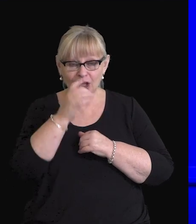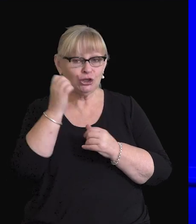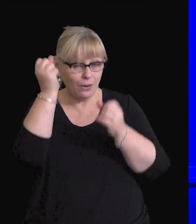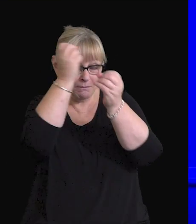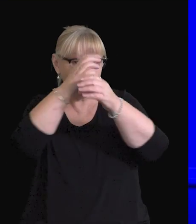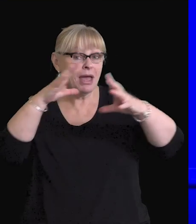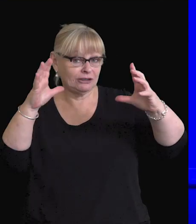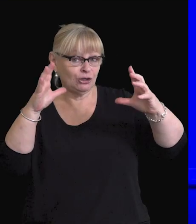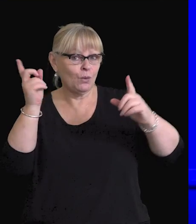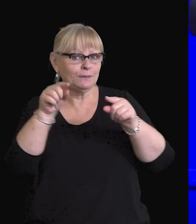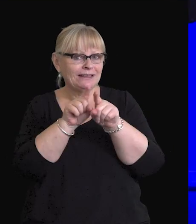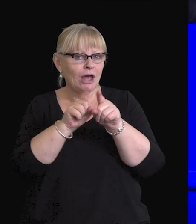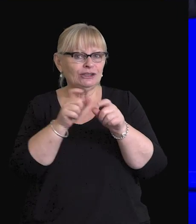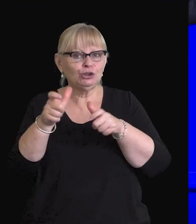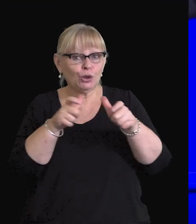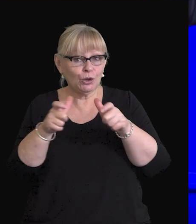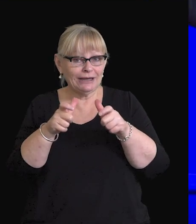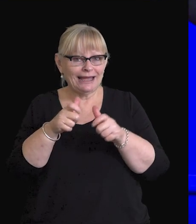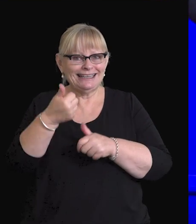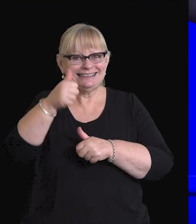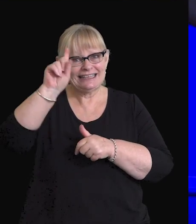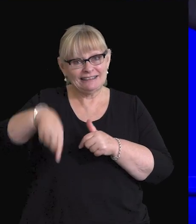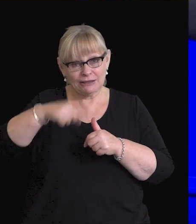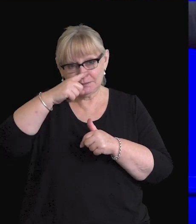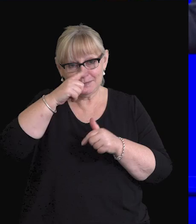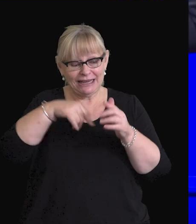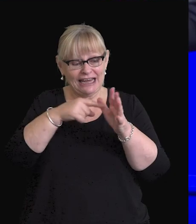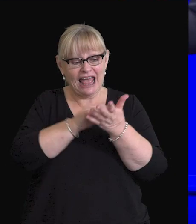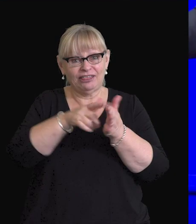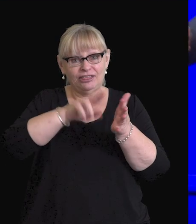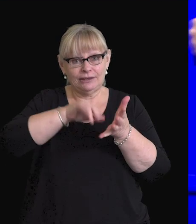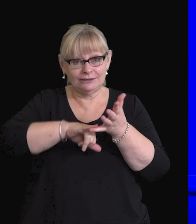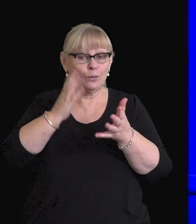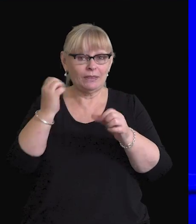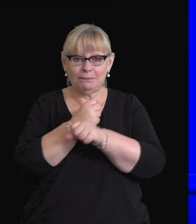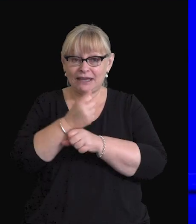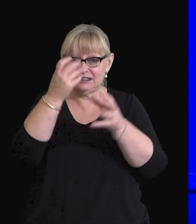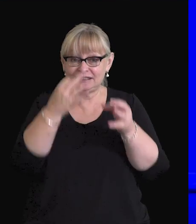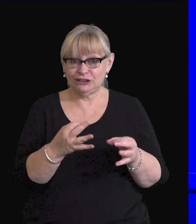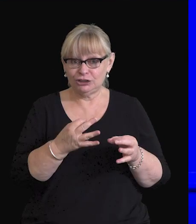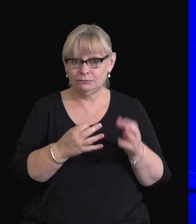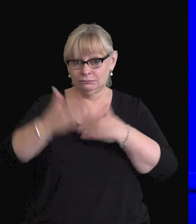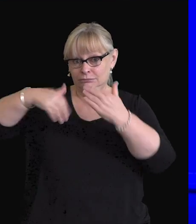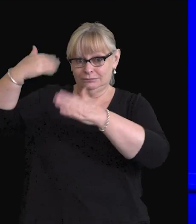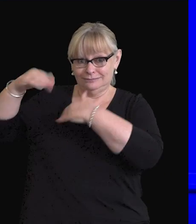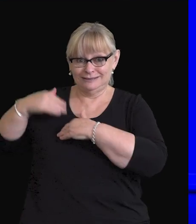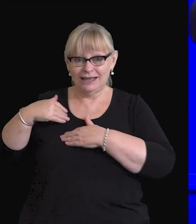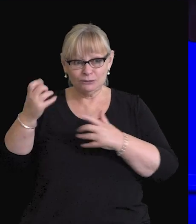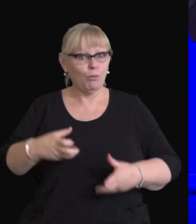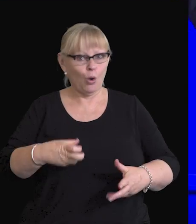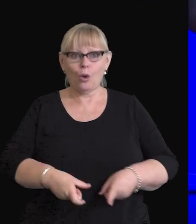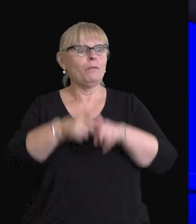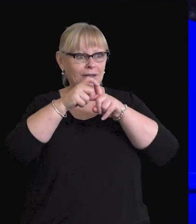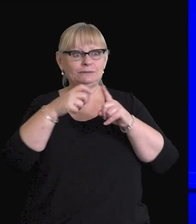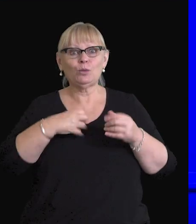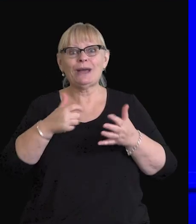Can you imagine what it was like to coordinate 6,000 Athenians all together in decision-making? How much more complex is it to